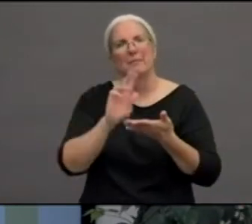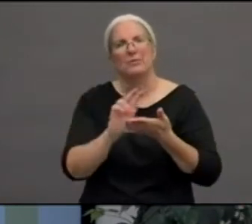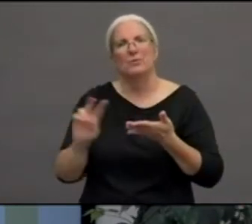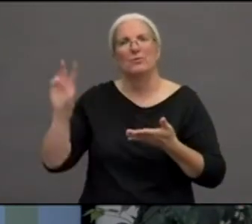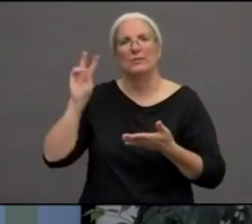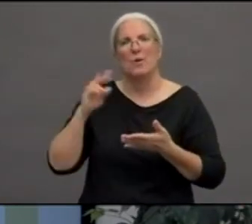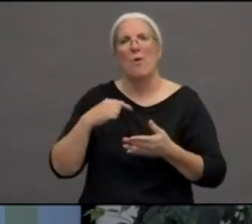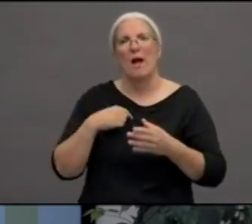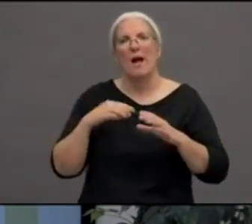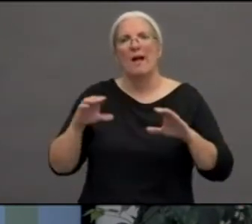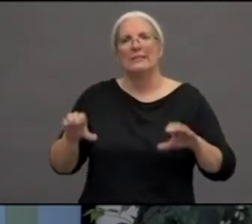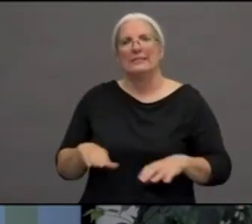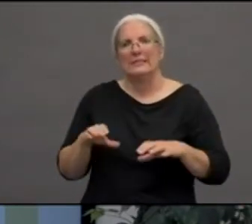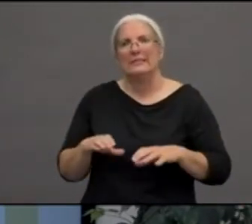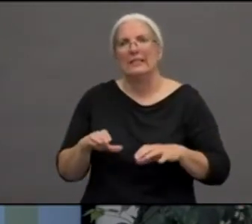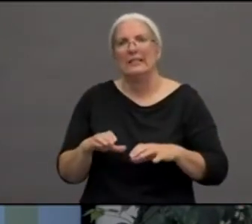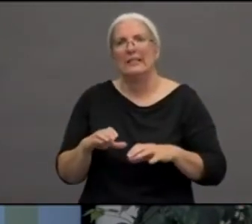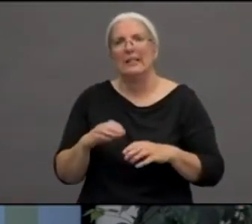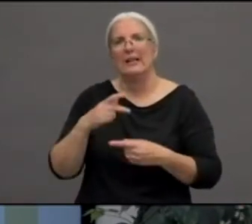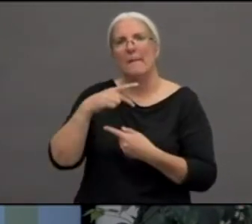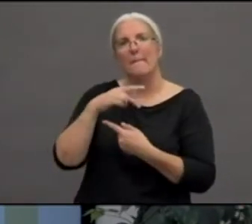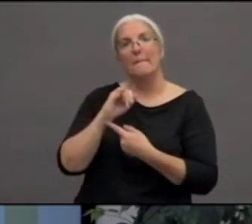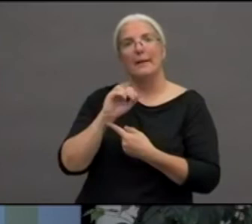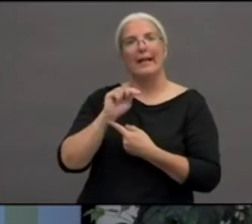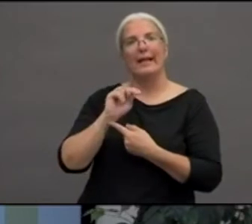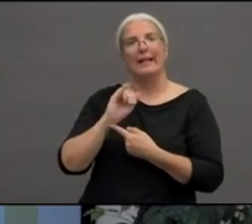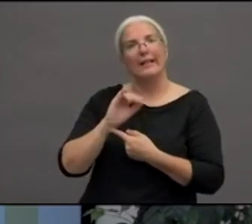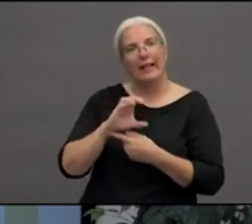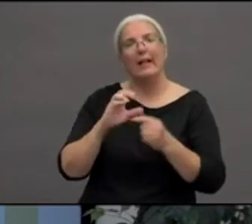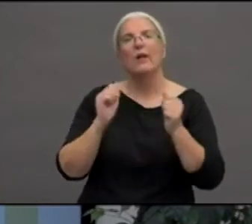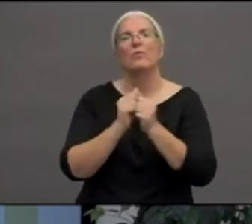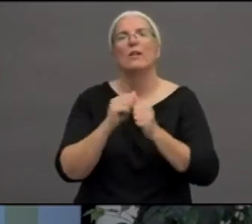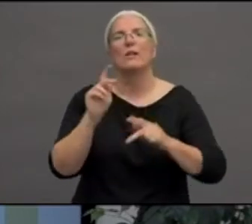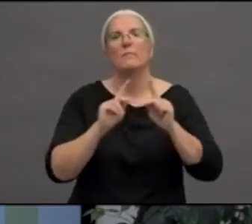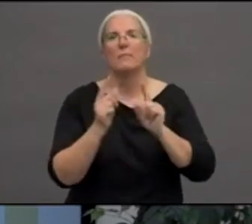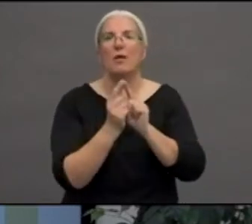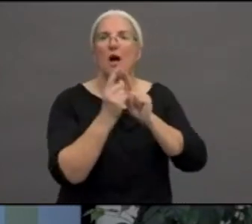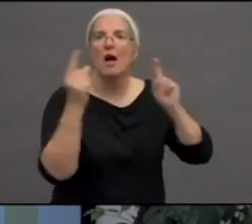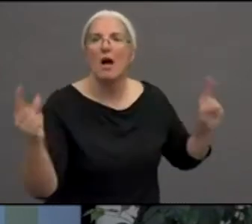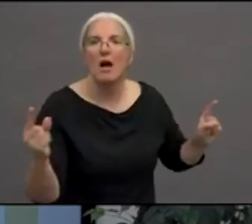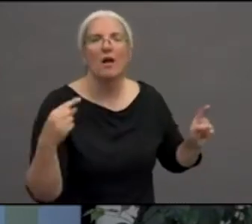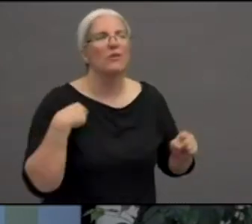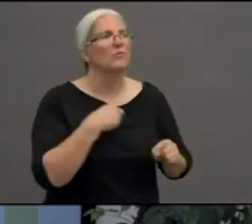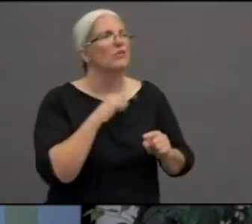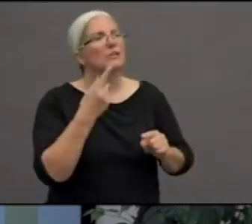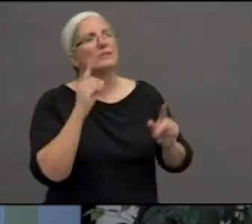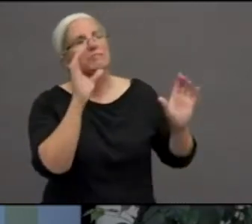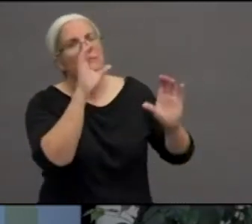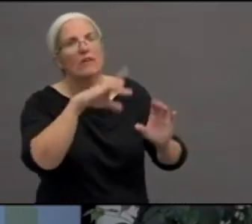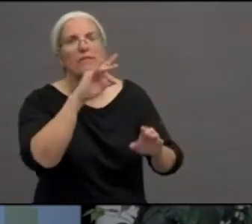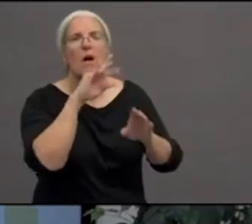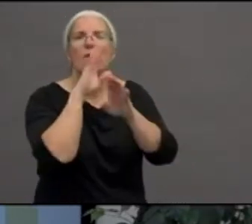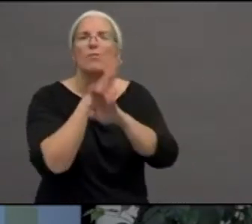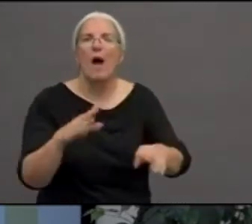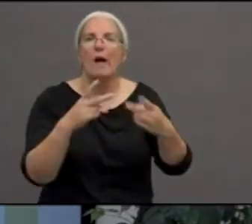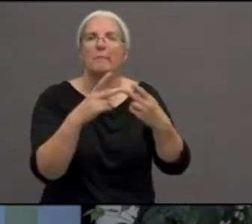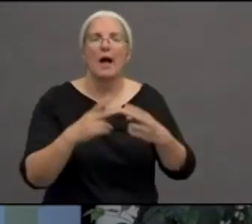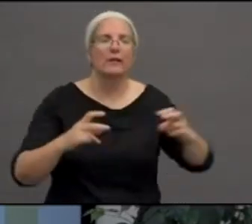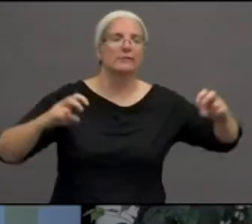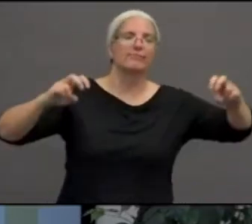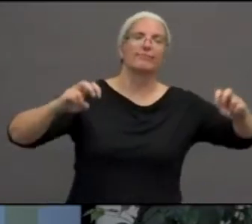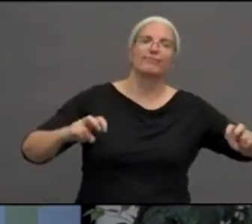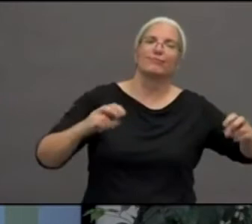distancing picnic with my friends, and we chose a very isolated park, and we had our own blankets and our own food. So even doing